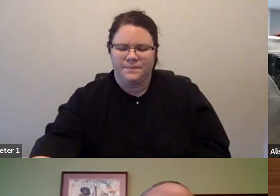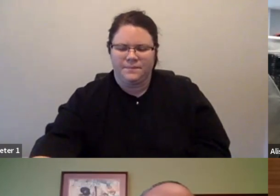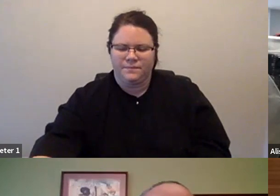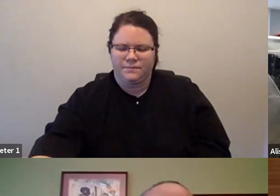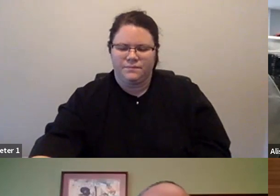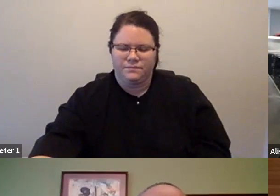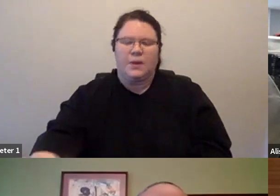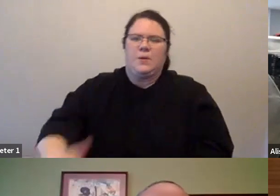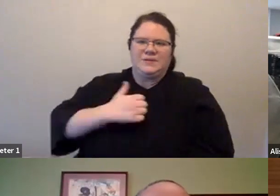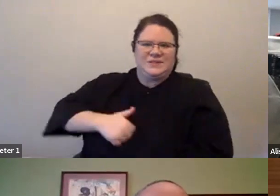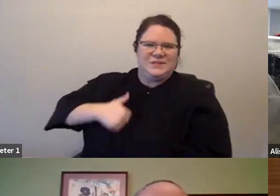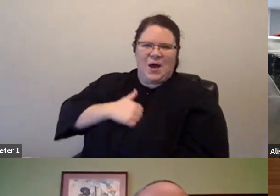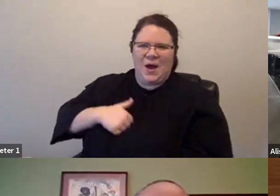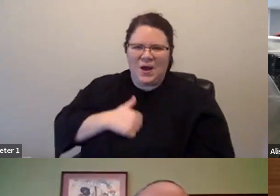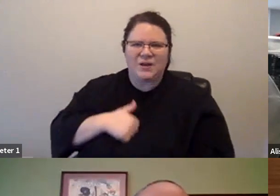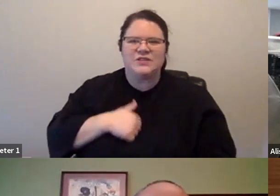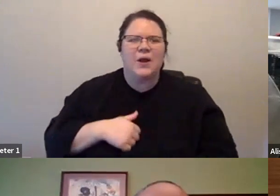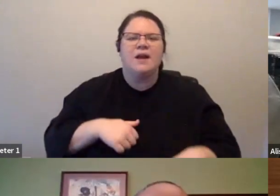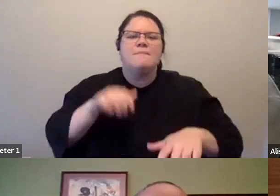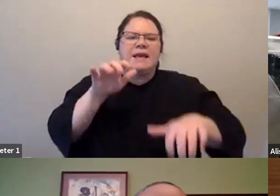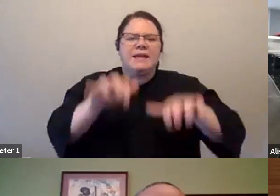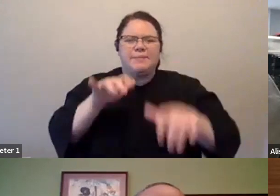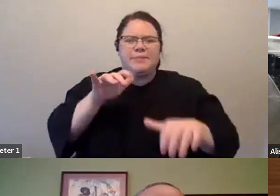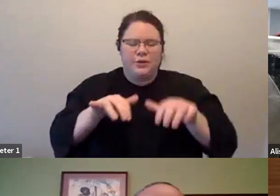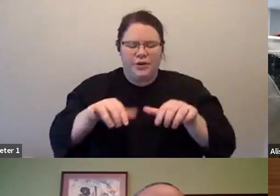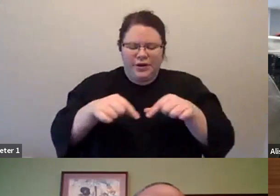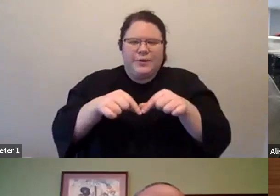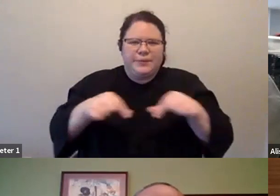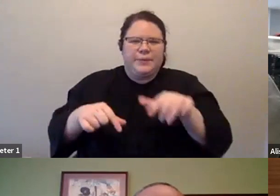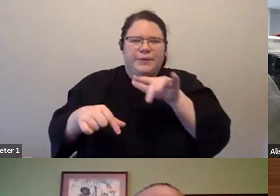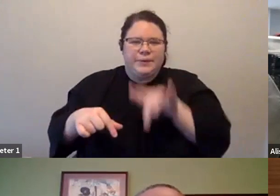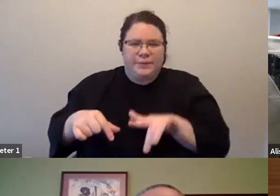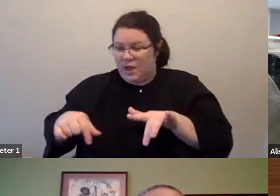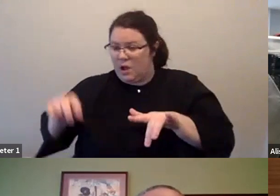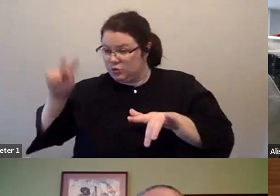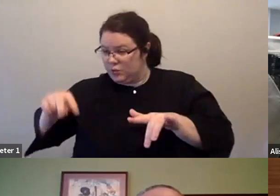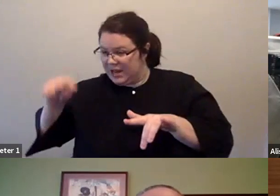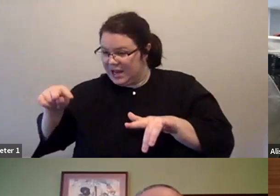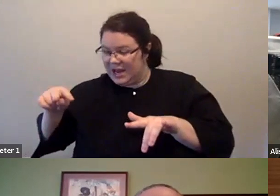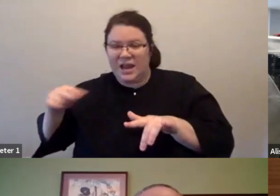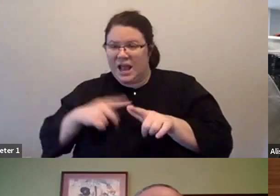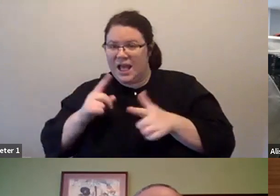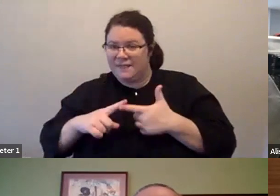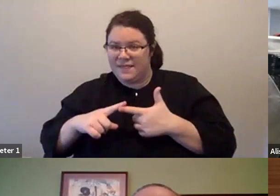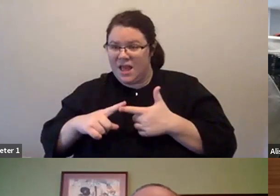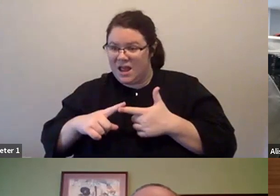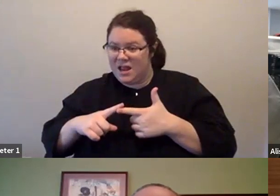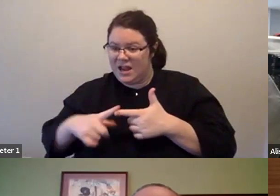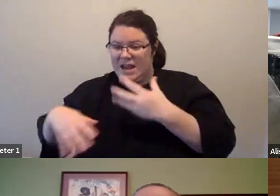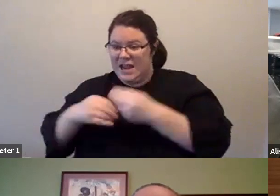Sorry about that. I was holding down the space bar and then I switched to my list of questions and it just started throwing a bunch of spaces in